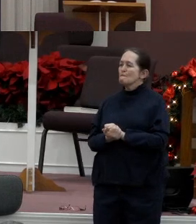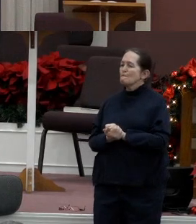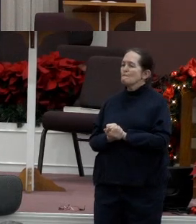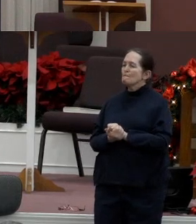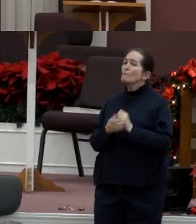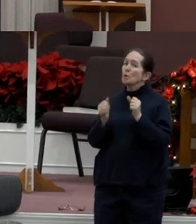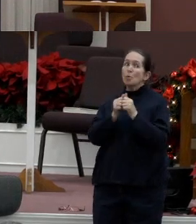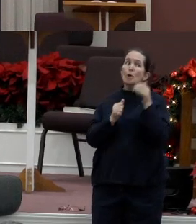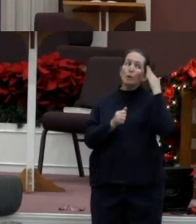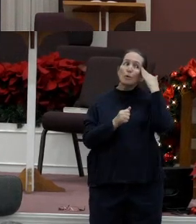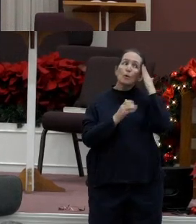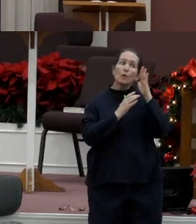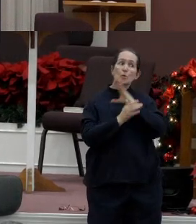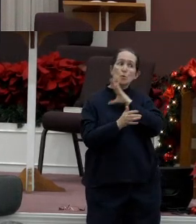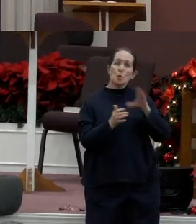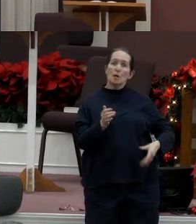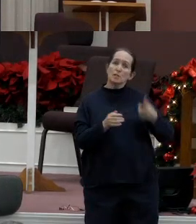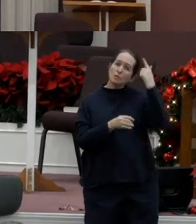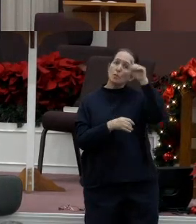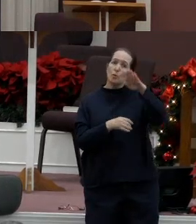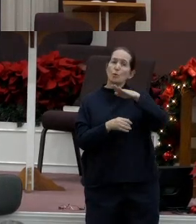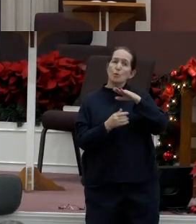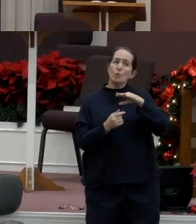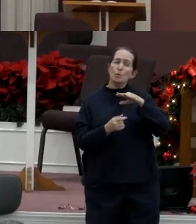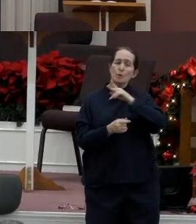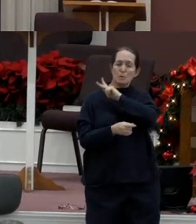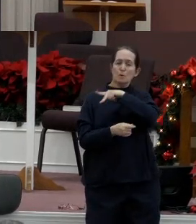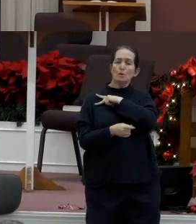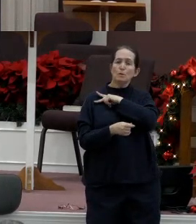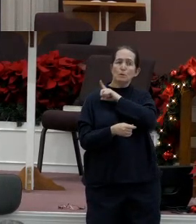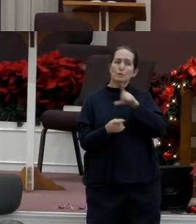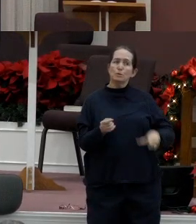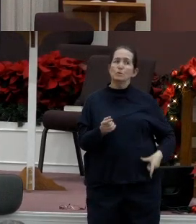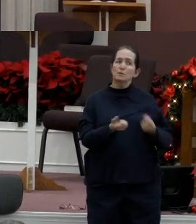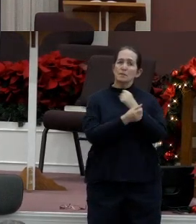with knowing Christ as your personal Lord and Savior.